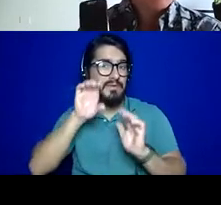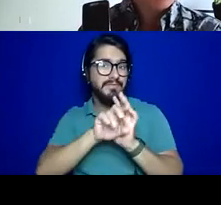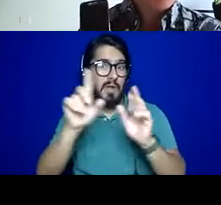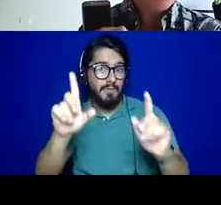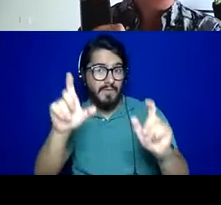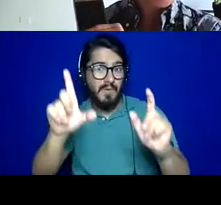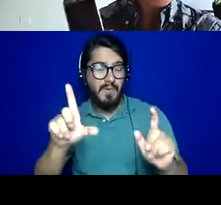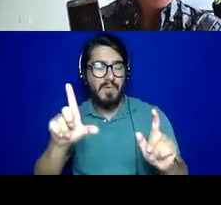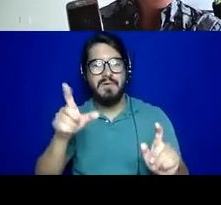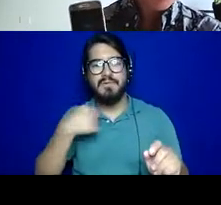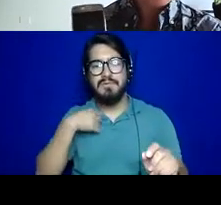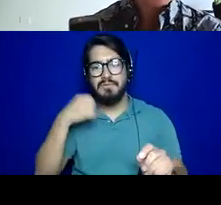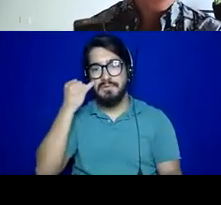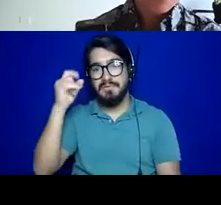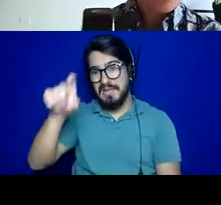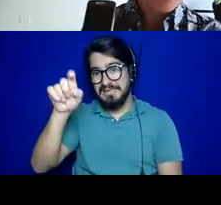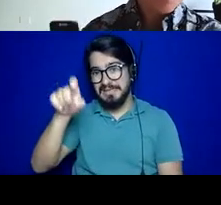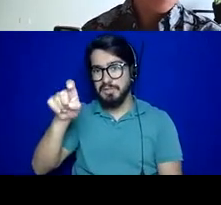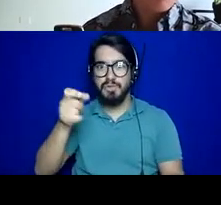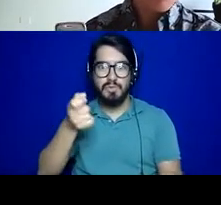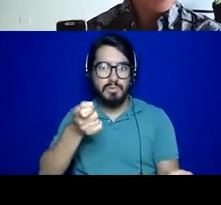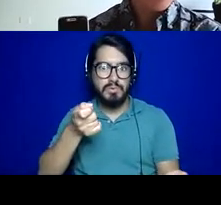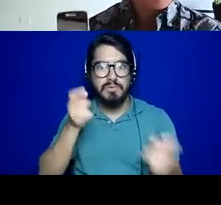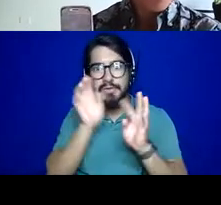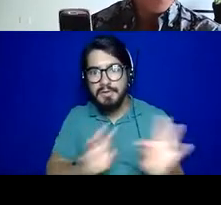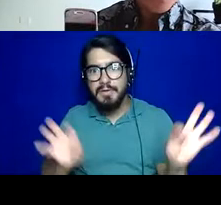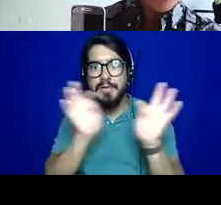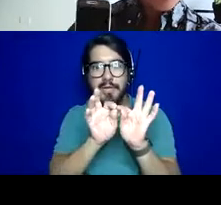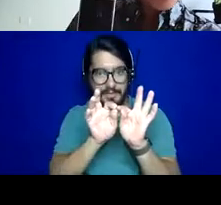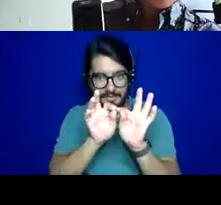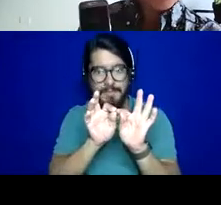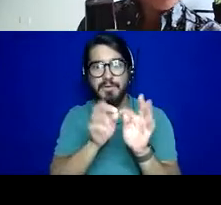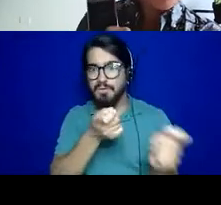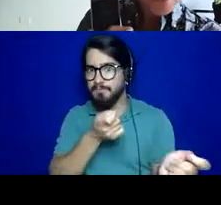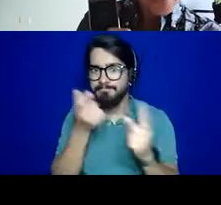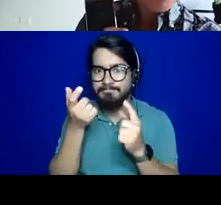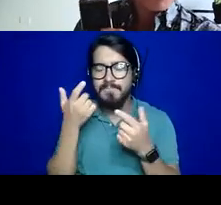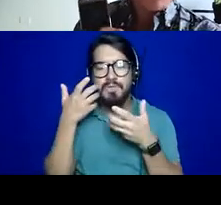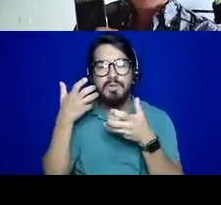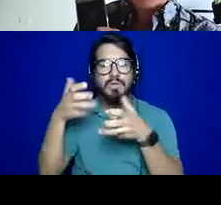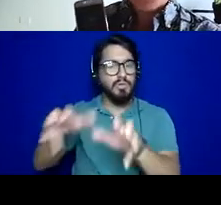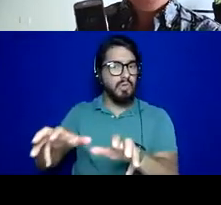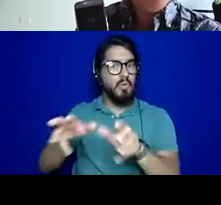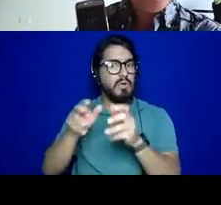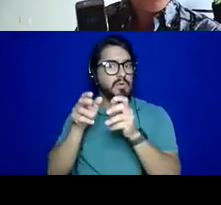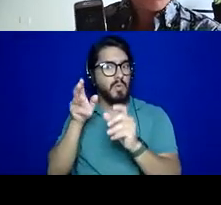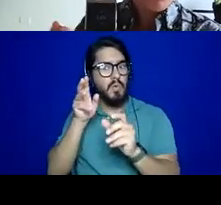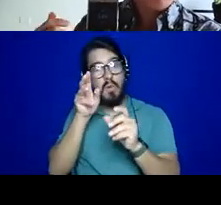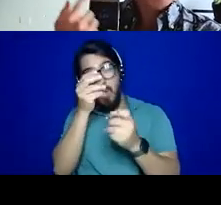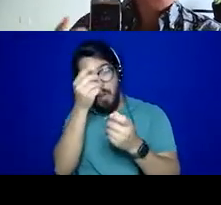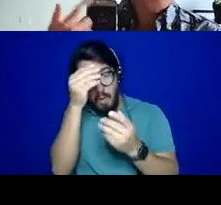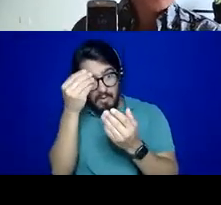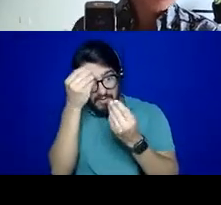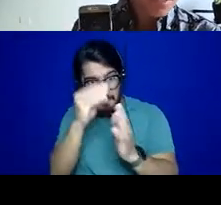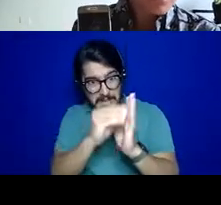I took a photo and I actually need to get it out, like it's really important for me to get it up and out, but I don't want it to be tagged with all of that information we just saw,